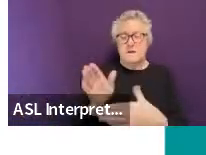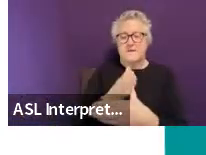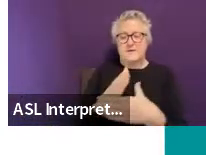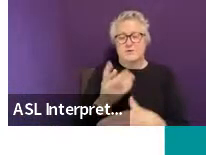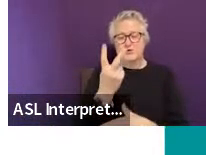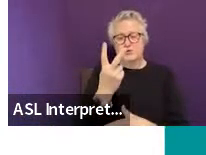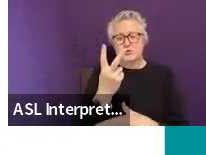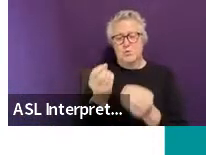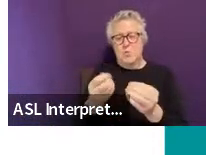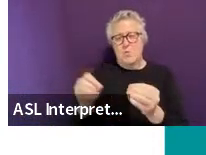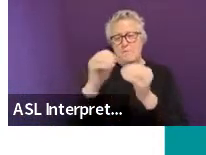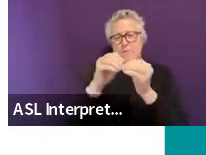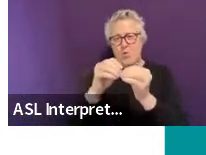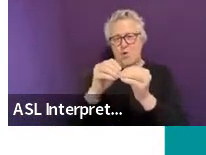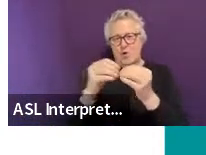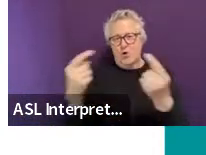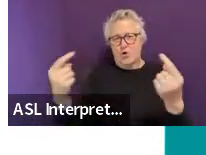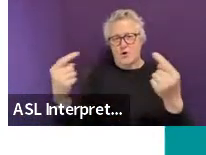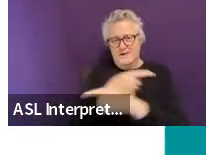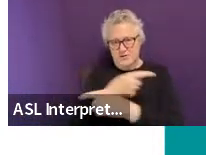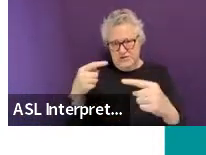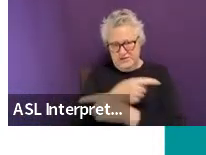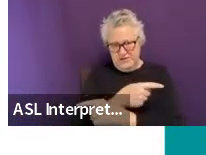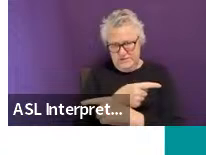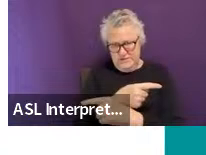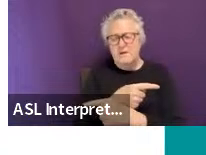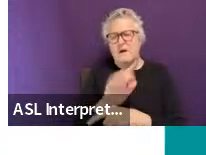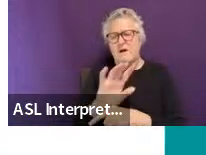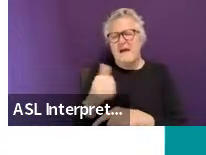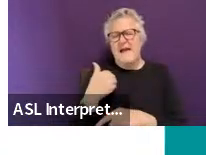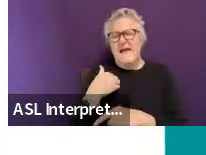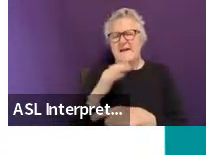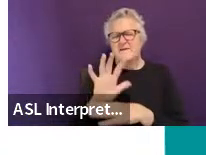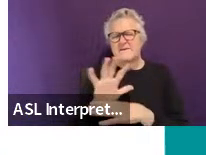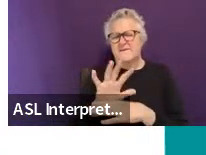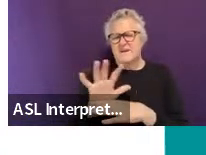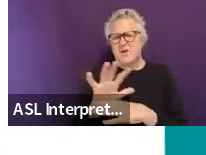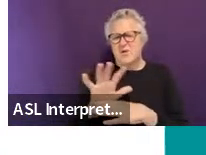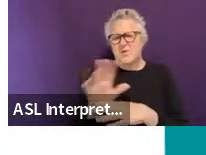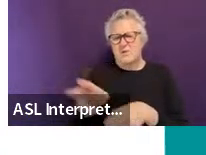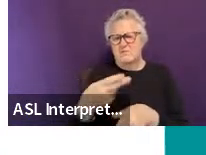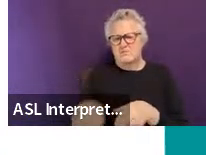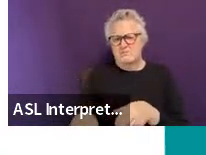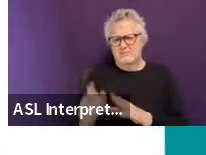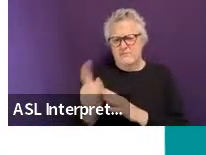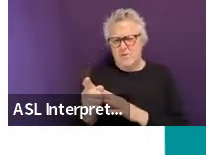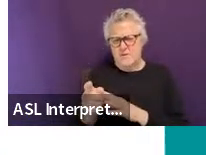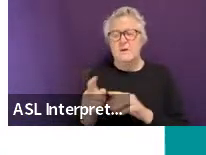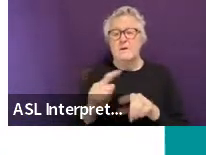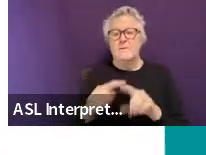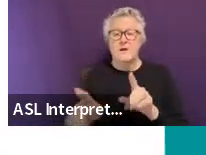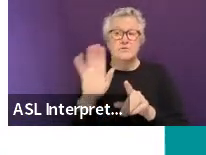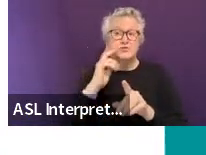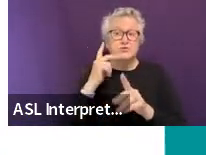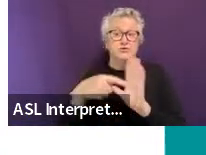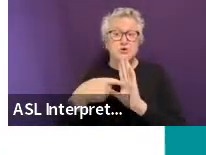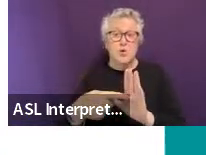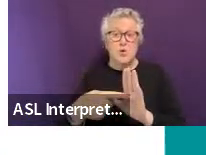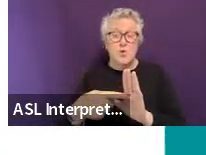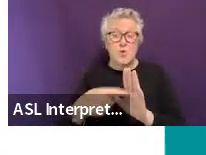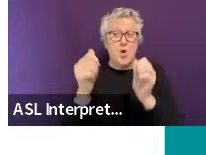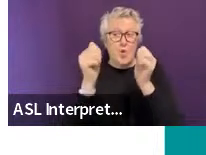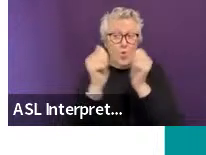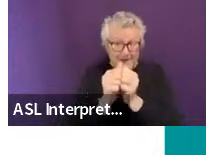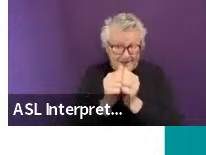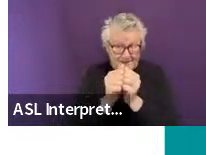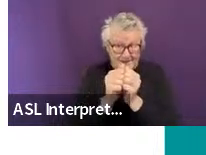a graphic here and we've got a video coming up in a minute. So the graphic on the top shows you without auxiliary lanes, what's going to happen. So you got a truck there and a vehicle